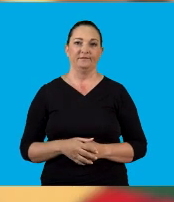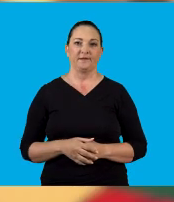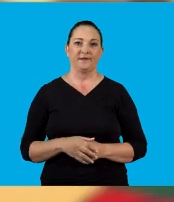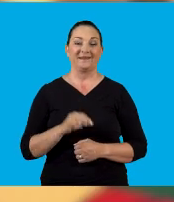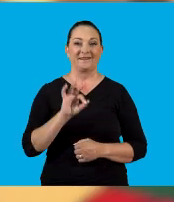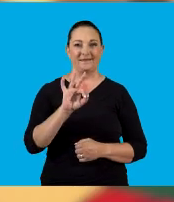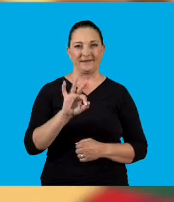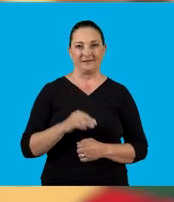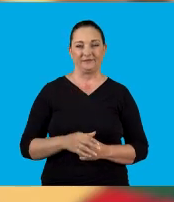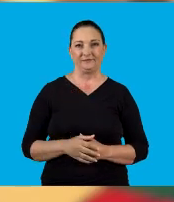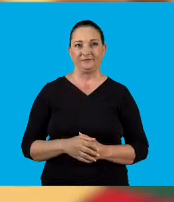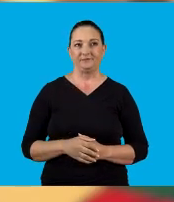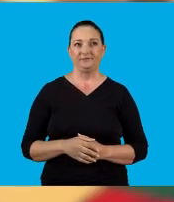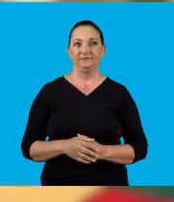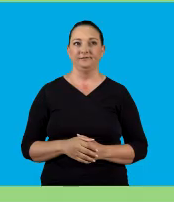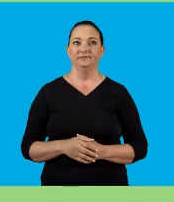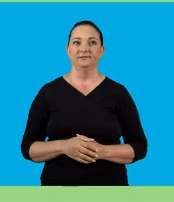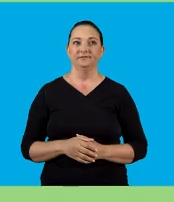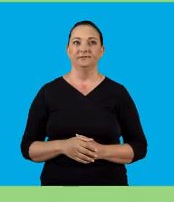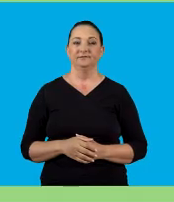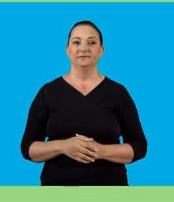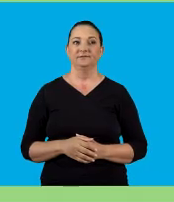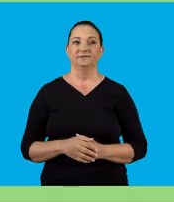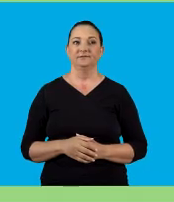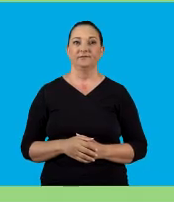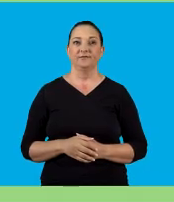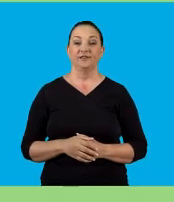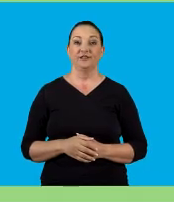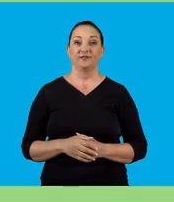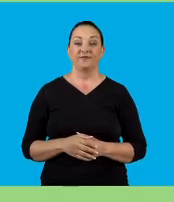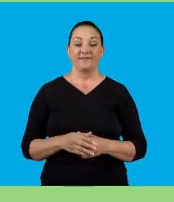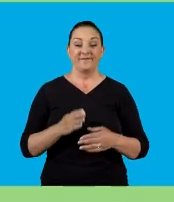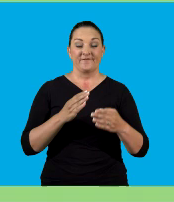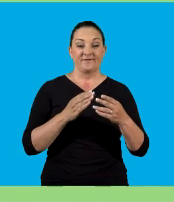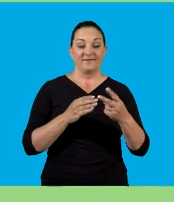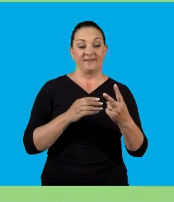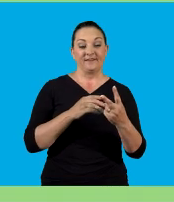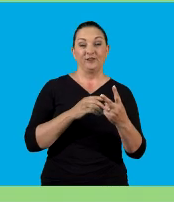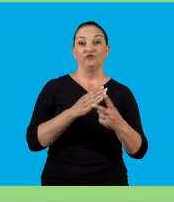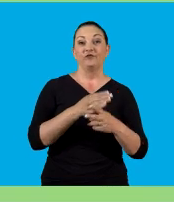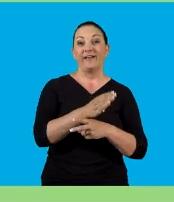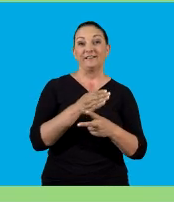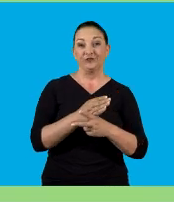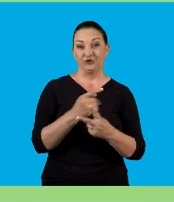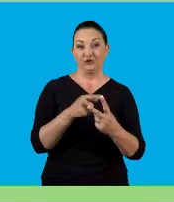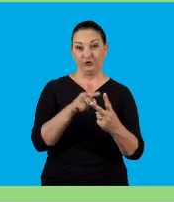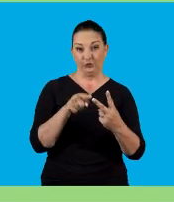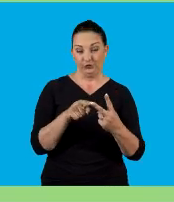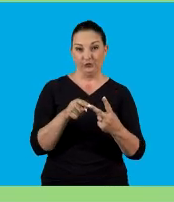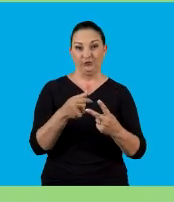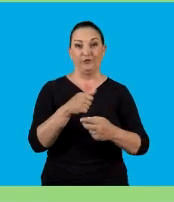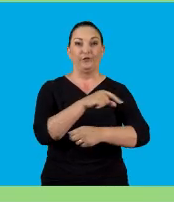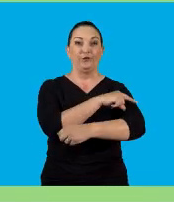is question 3. The instruction says, state 2 functions of the